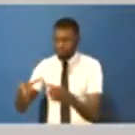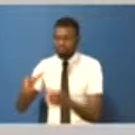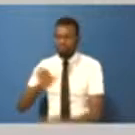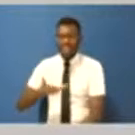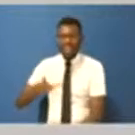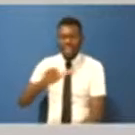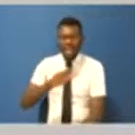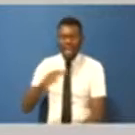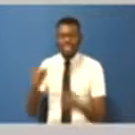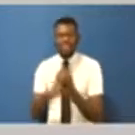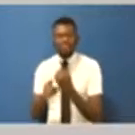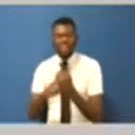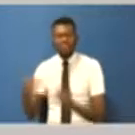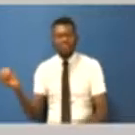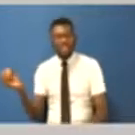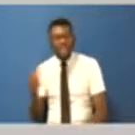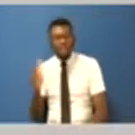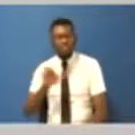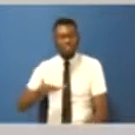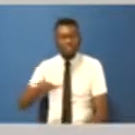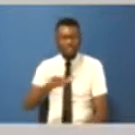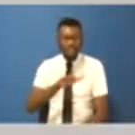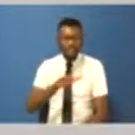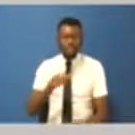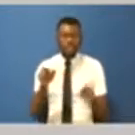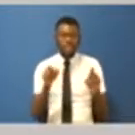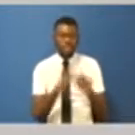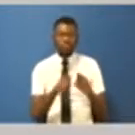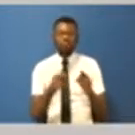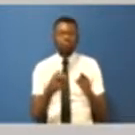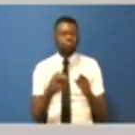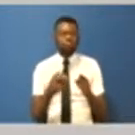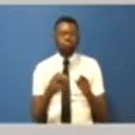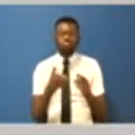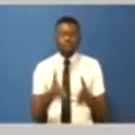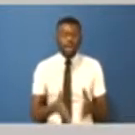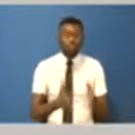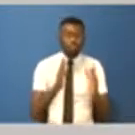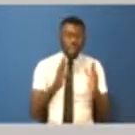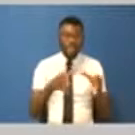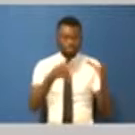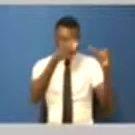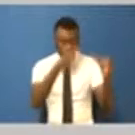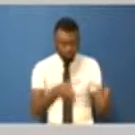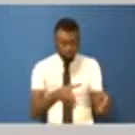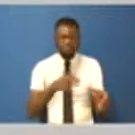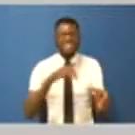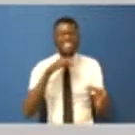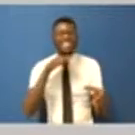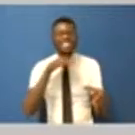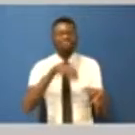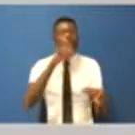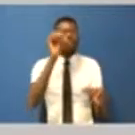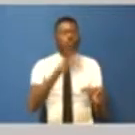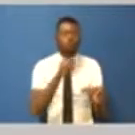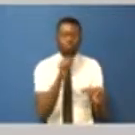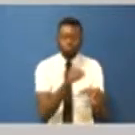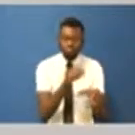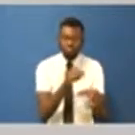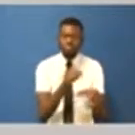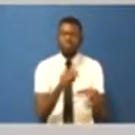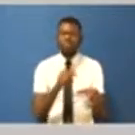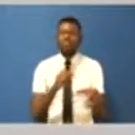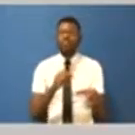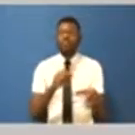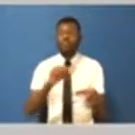every slum area every at the on the streets and then that garbage collection is done by